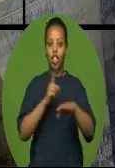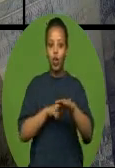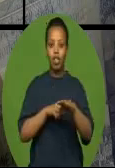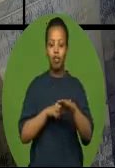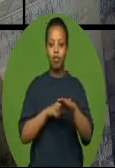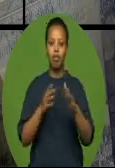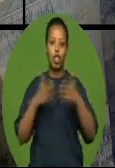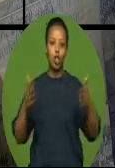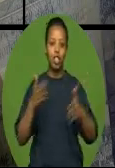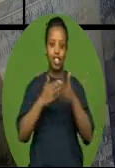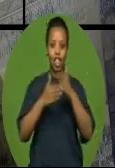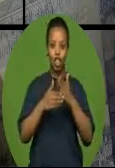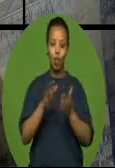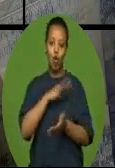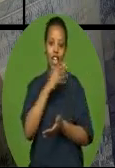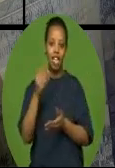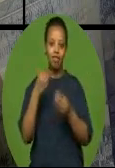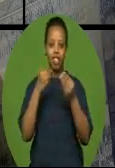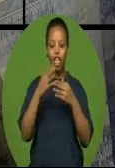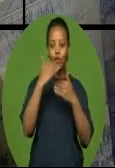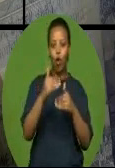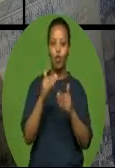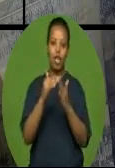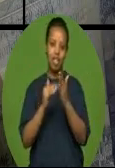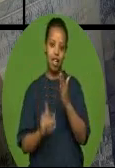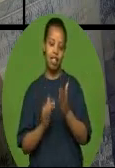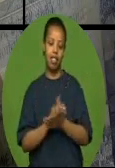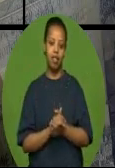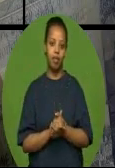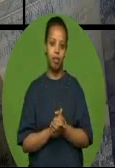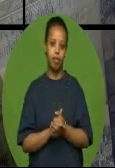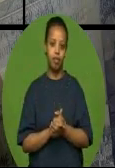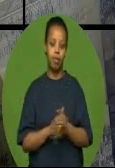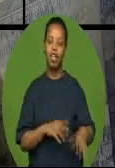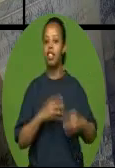During maturity stage, profit and sales volume decrease.